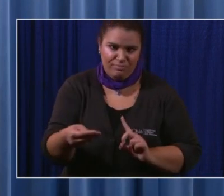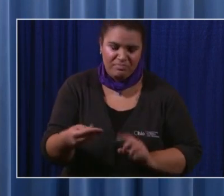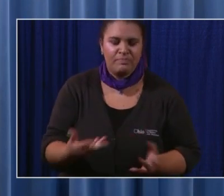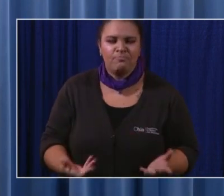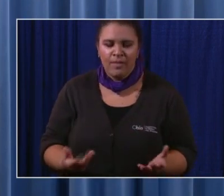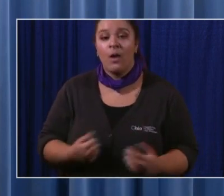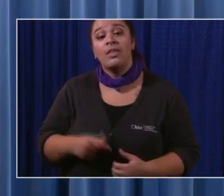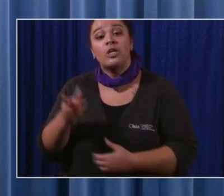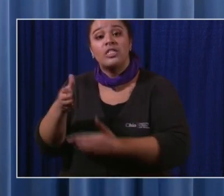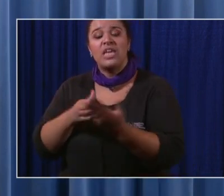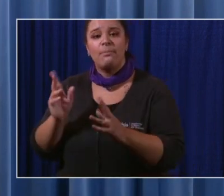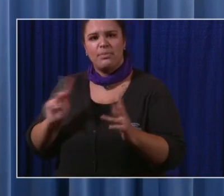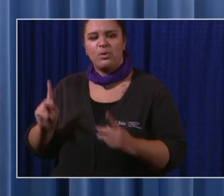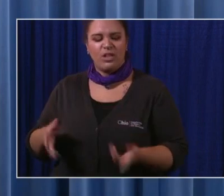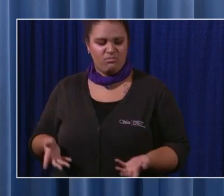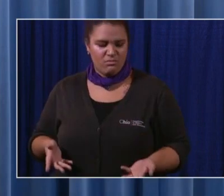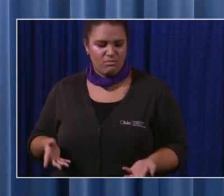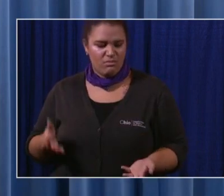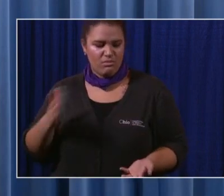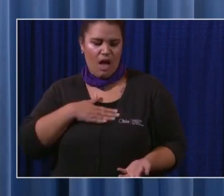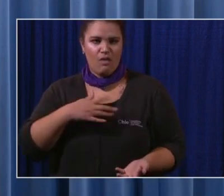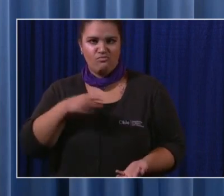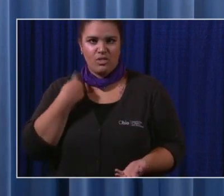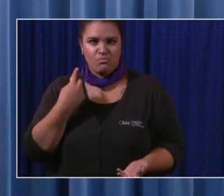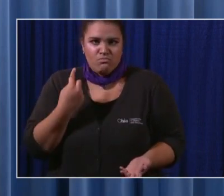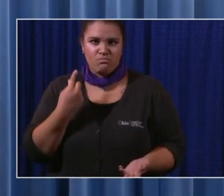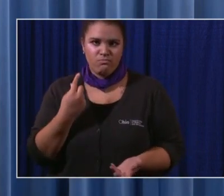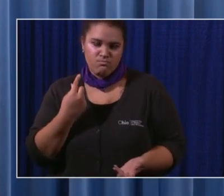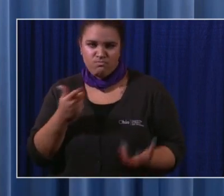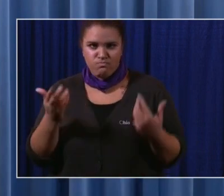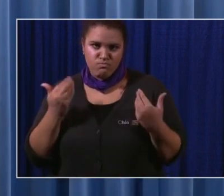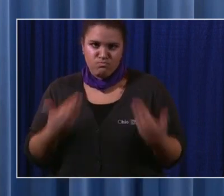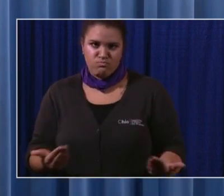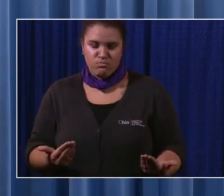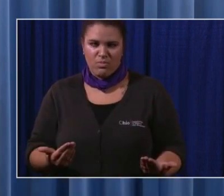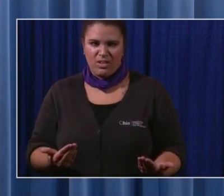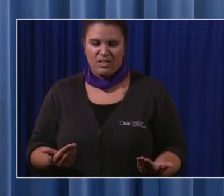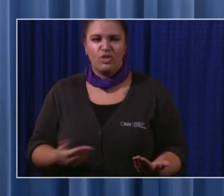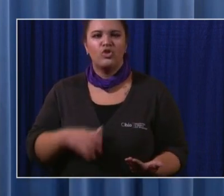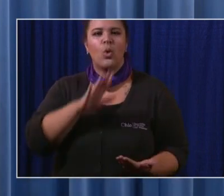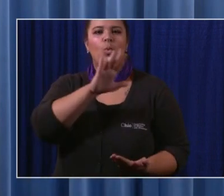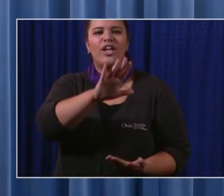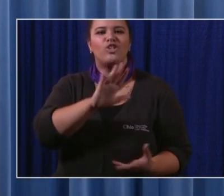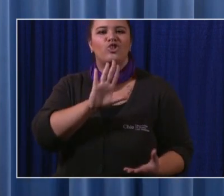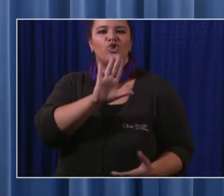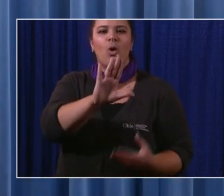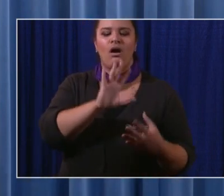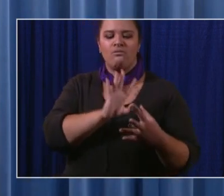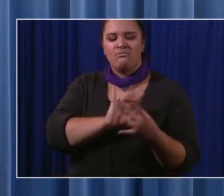to do. What's your message to people to say that it's that risk that they're willing to take?